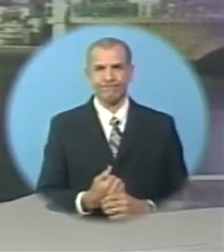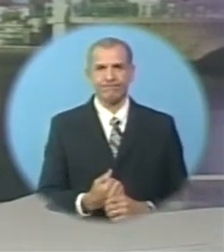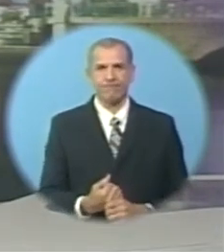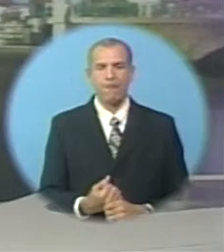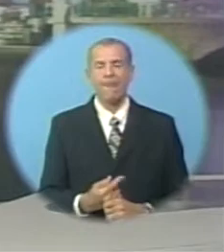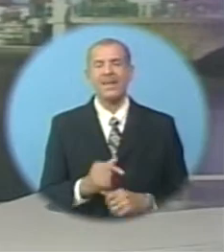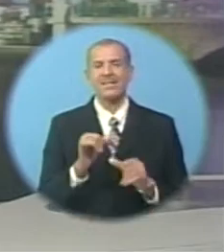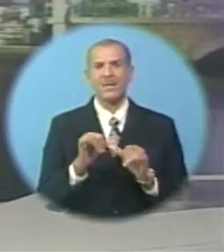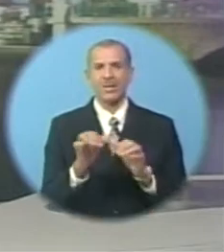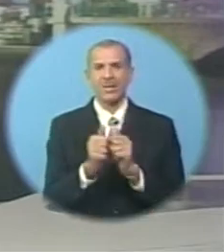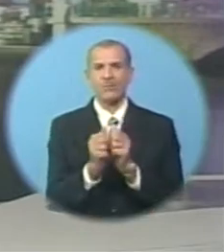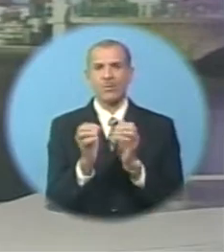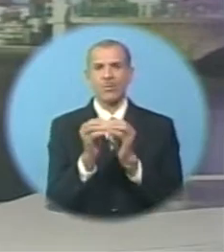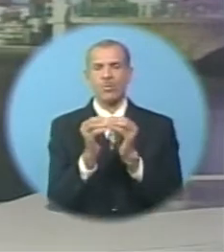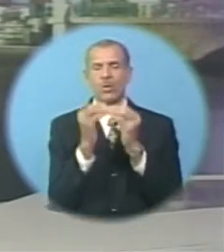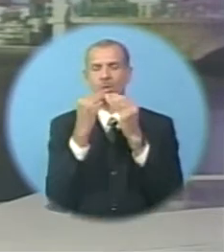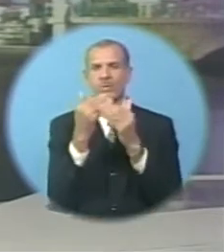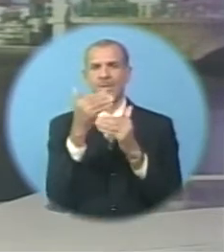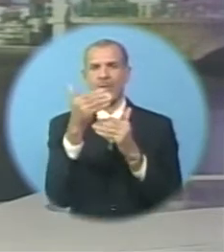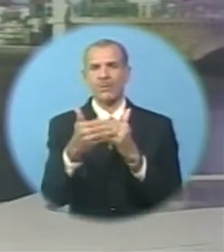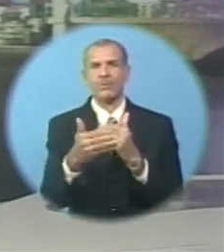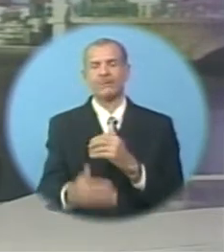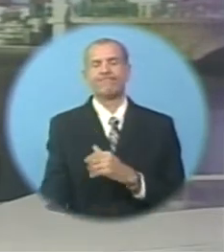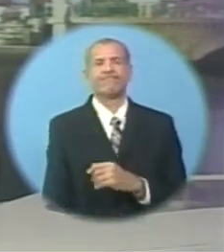with us. We'll have more news right after this break.